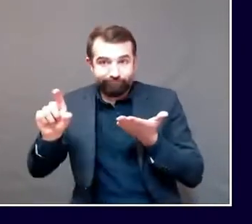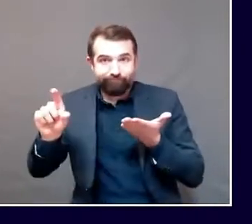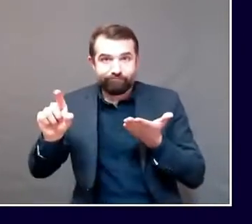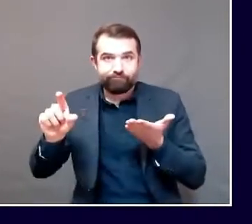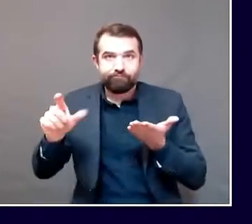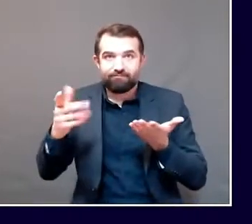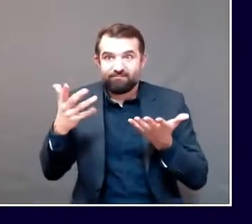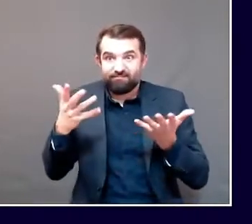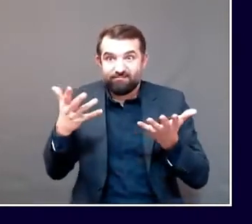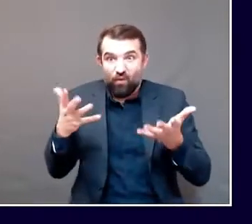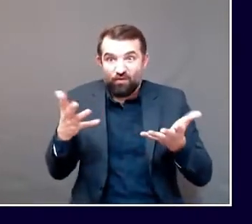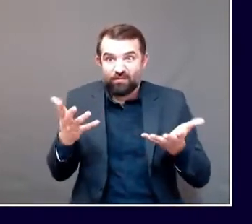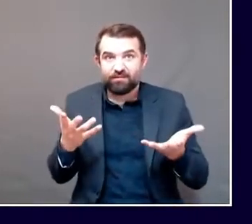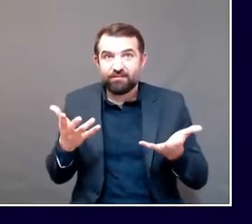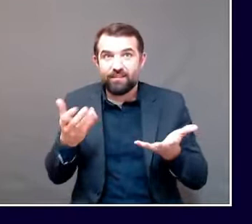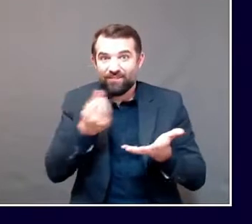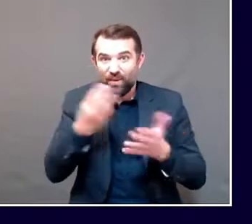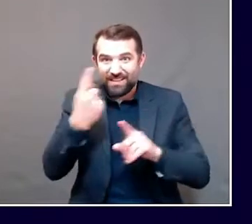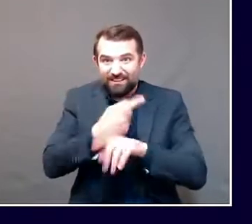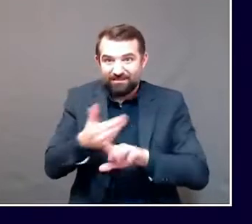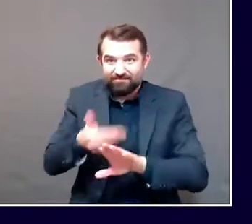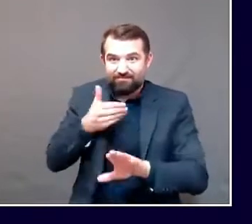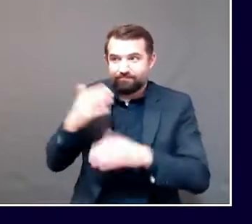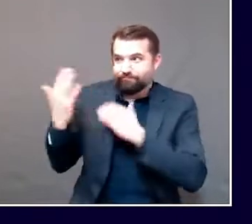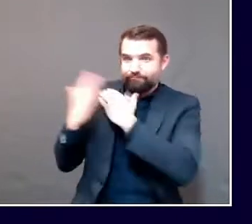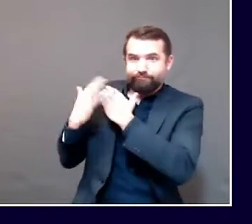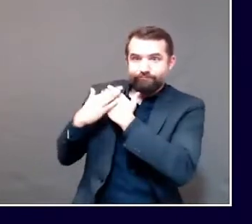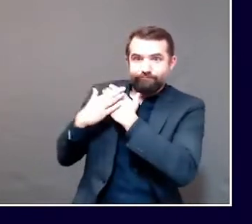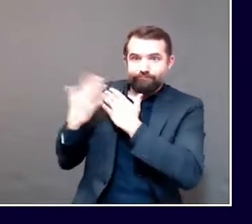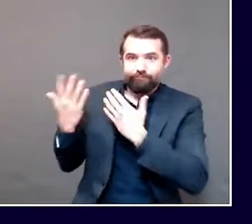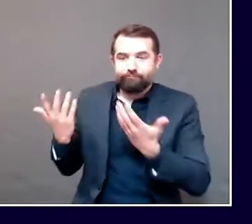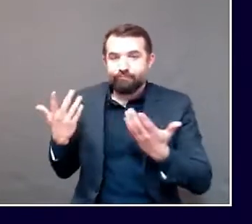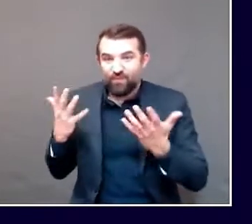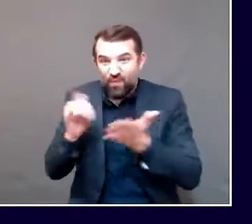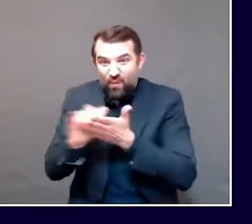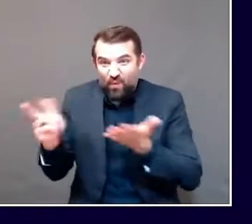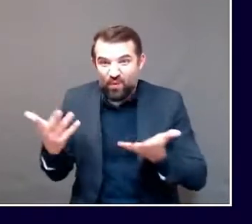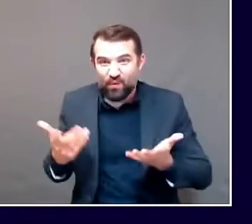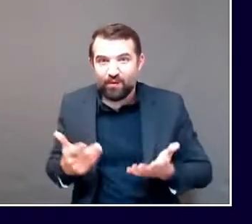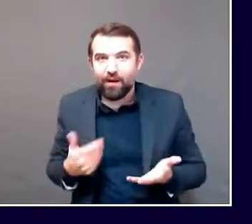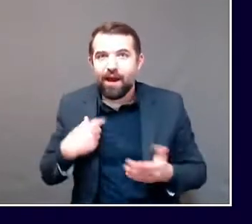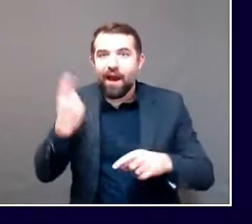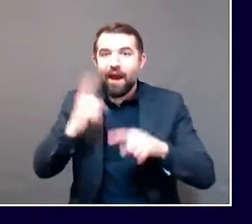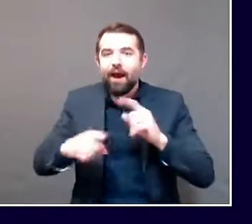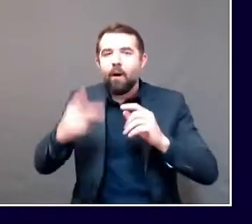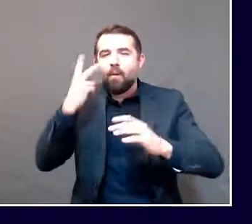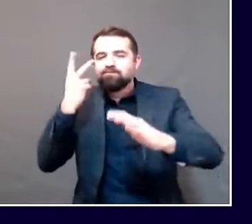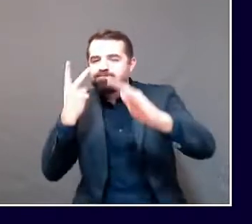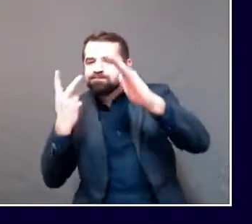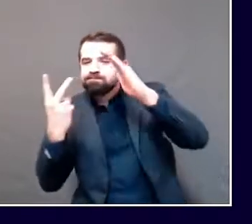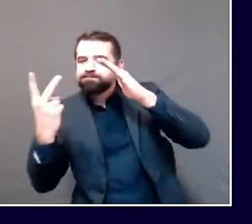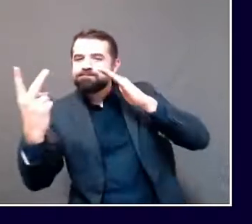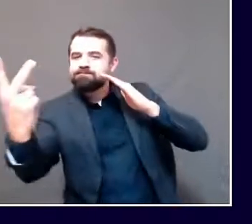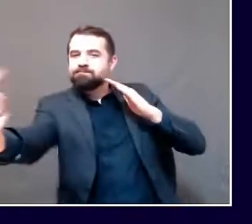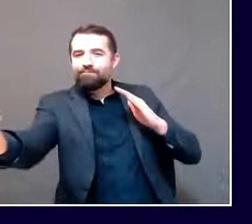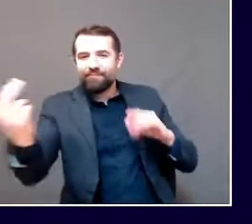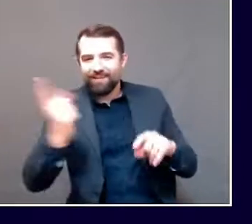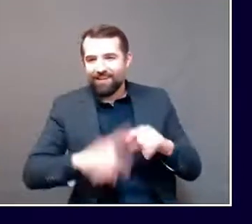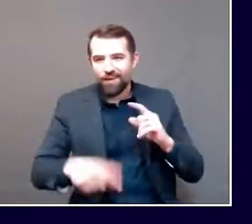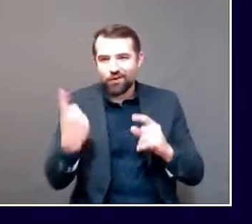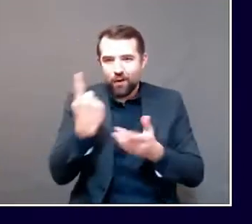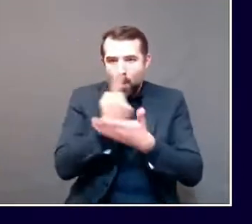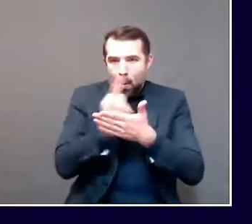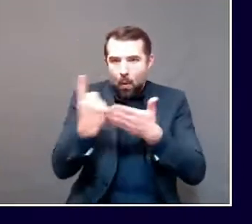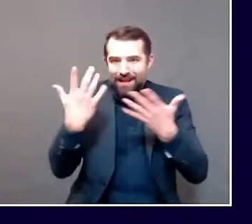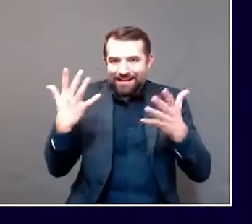to have insight into what might be coming our way more than 6 days in advance means that it's